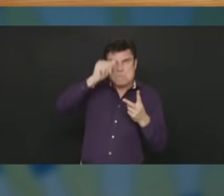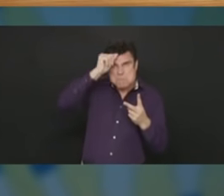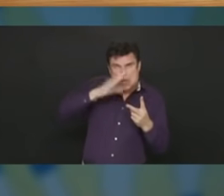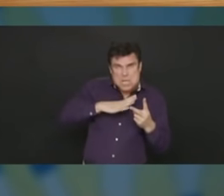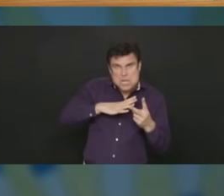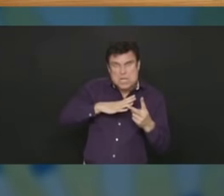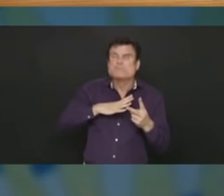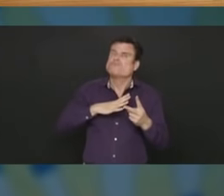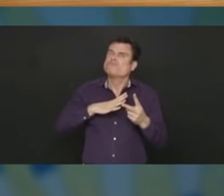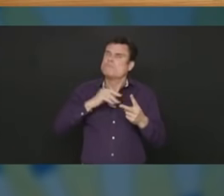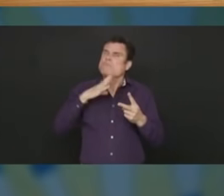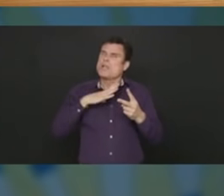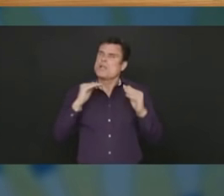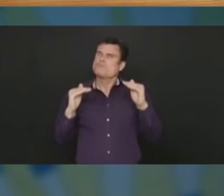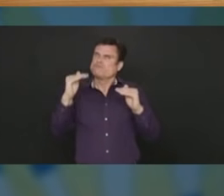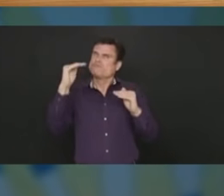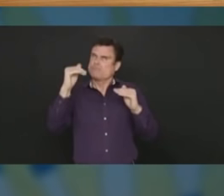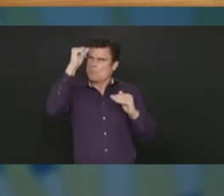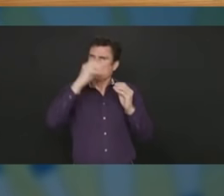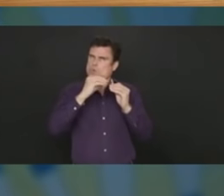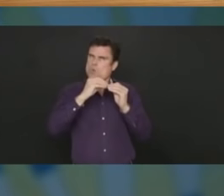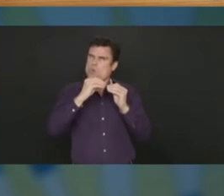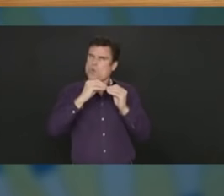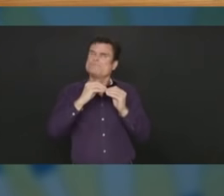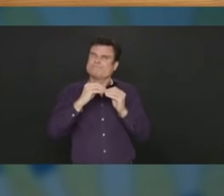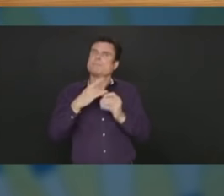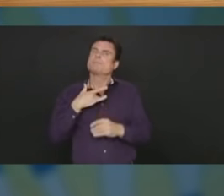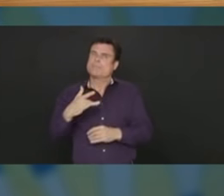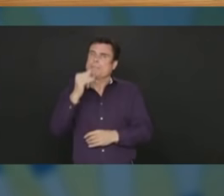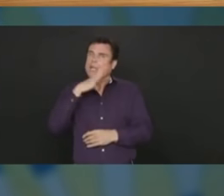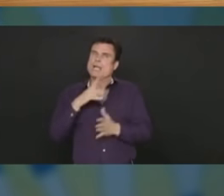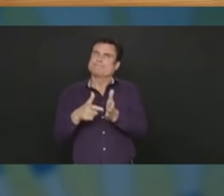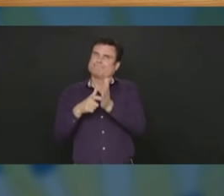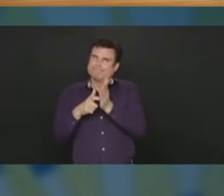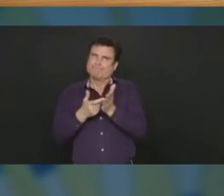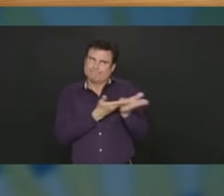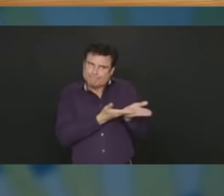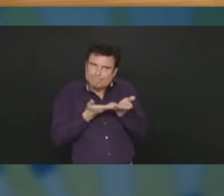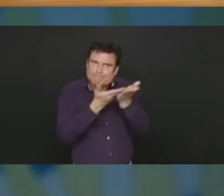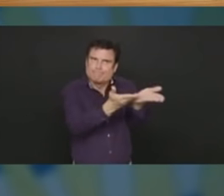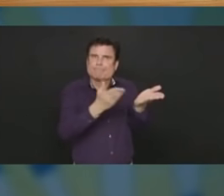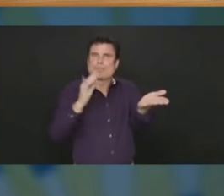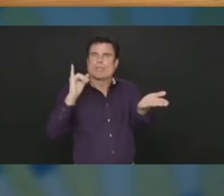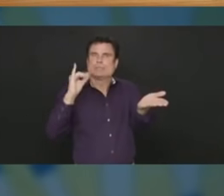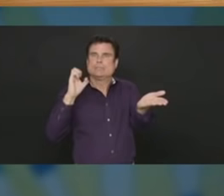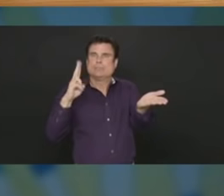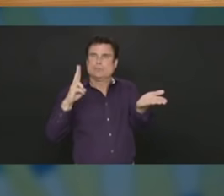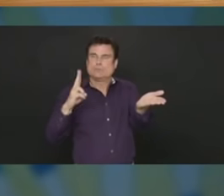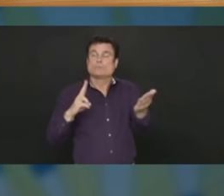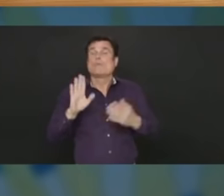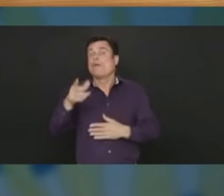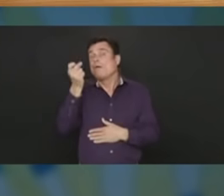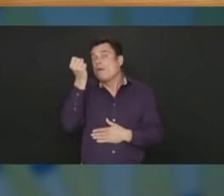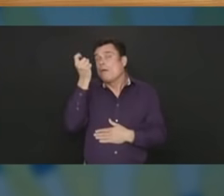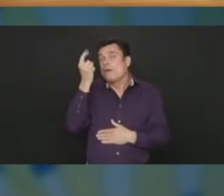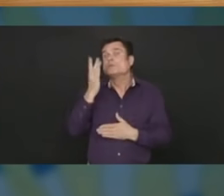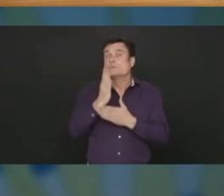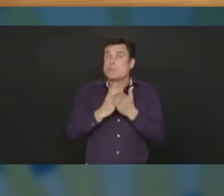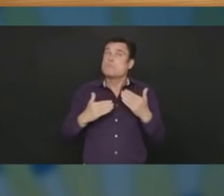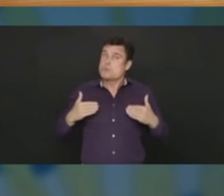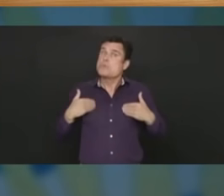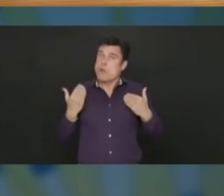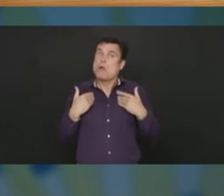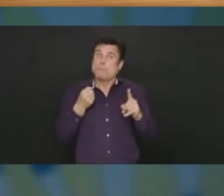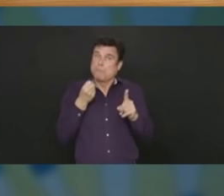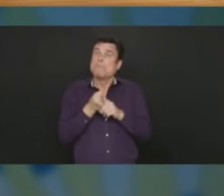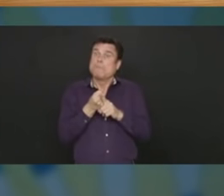seeing people as young as 20s and 30s who require hospitalization, and also who've been in the intensive